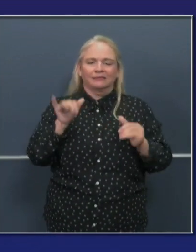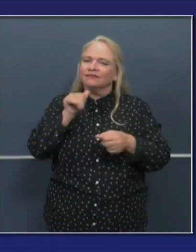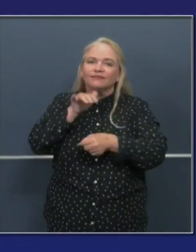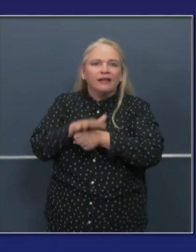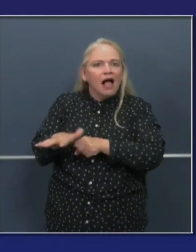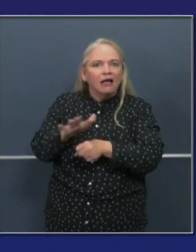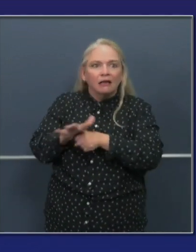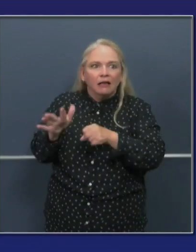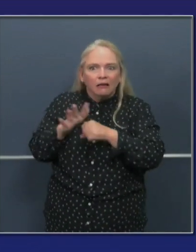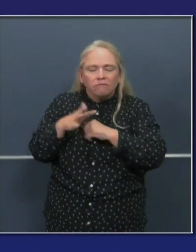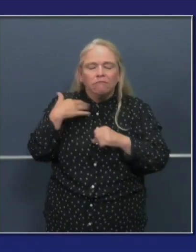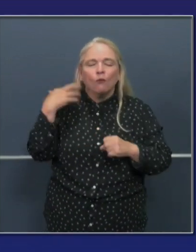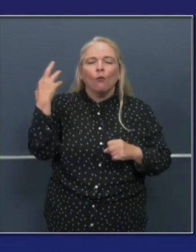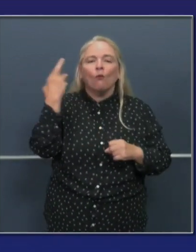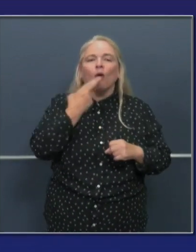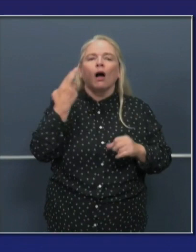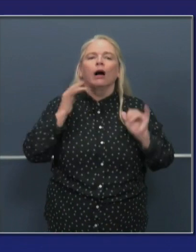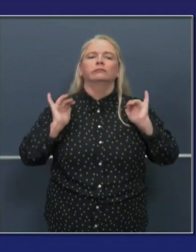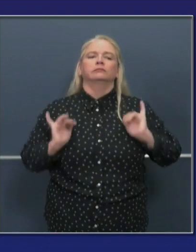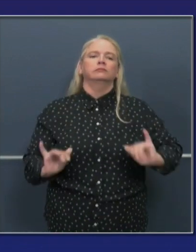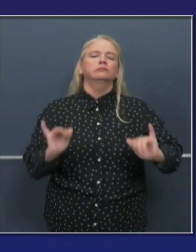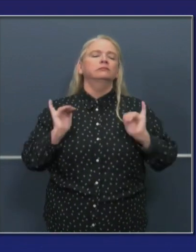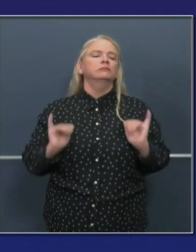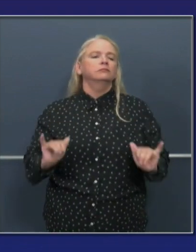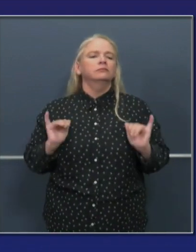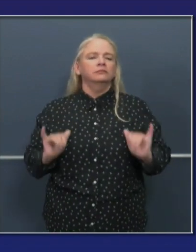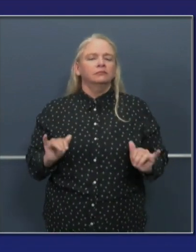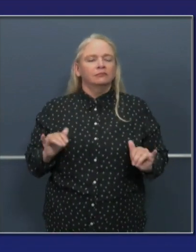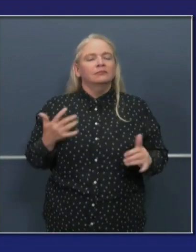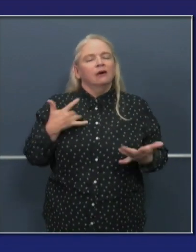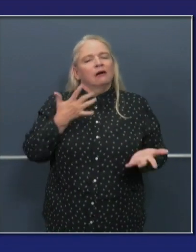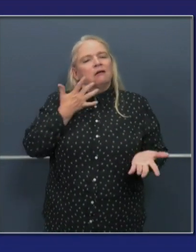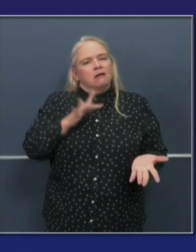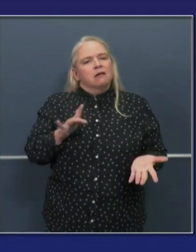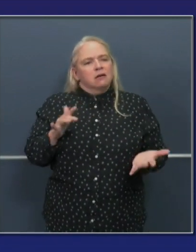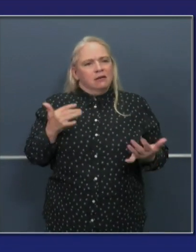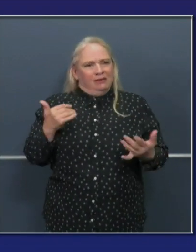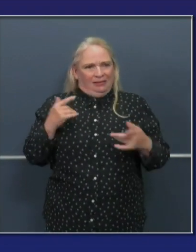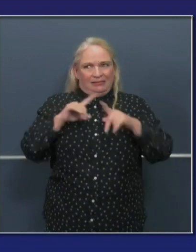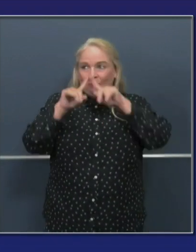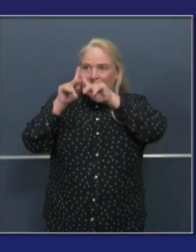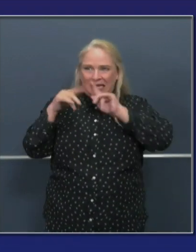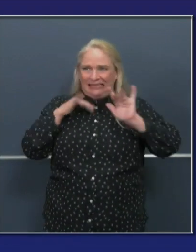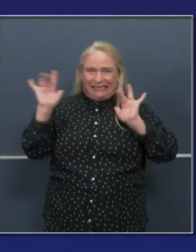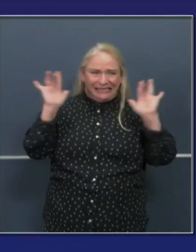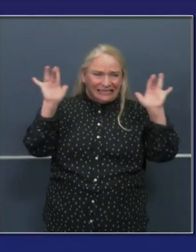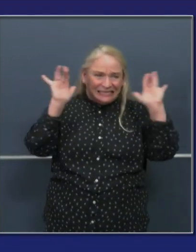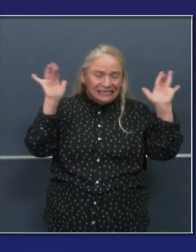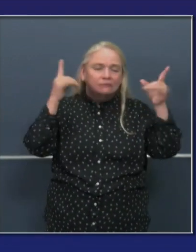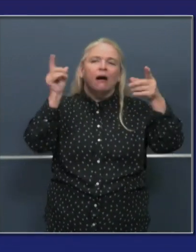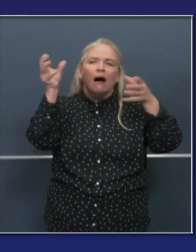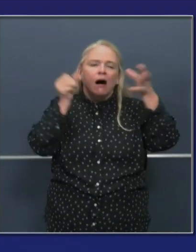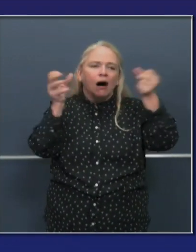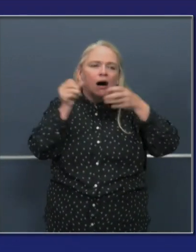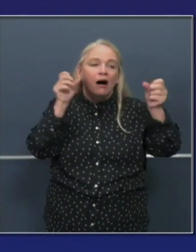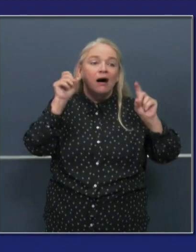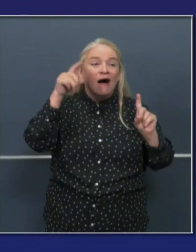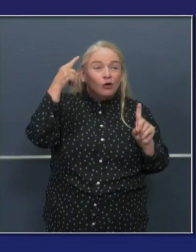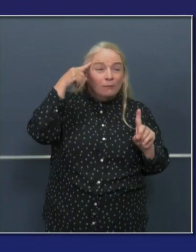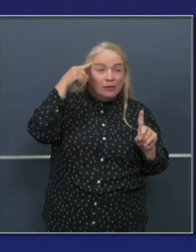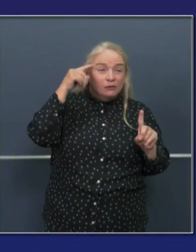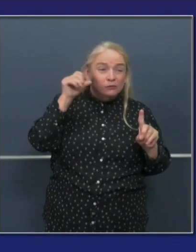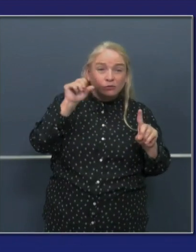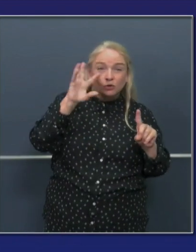were fortunate, and I've acknowledged this on multiple occasions, and I want to just do it again. Governor Schwarzenegger had